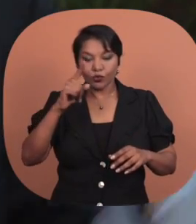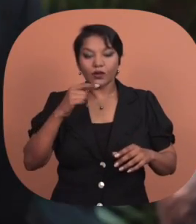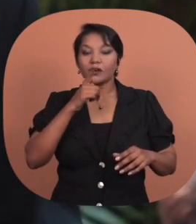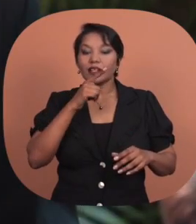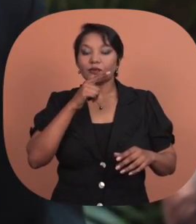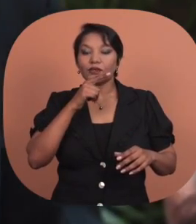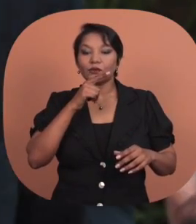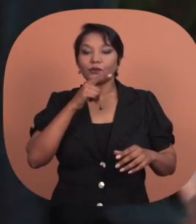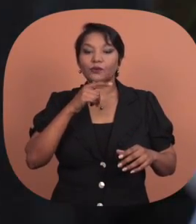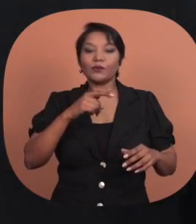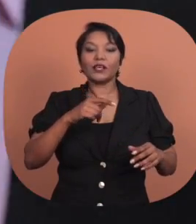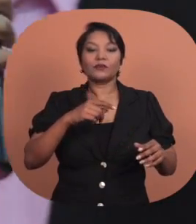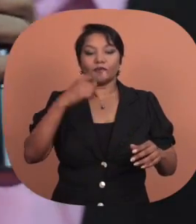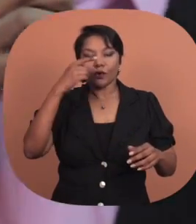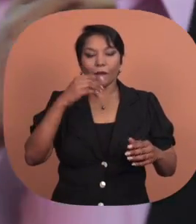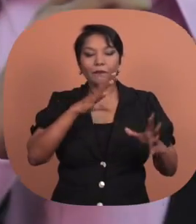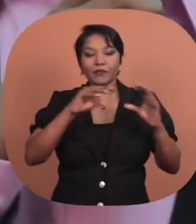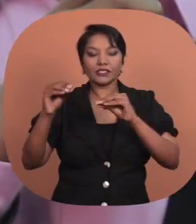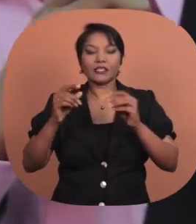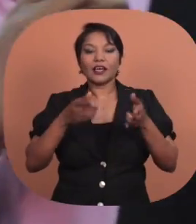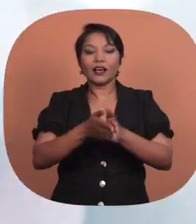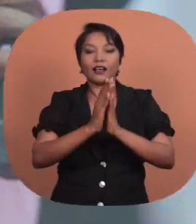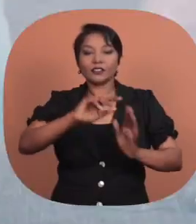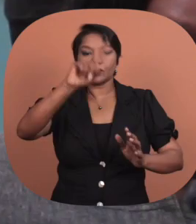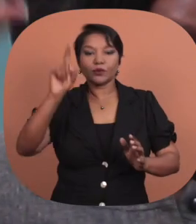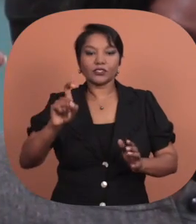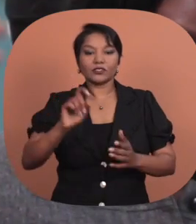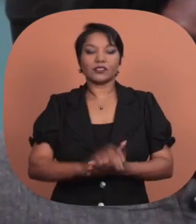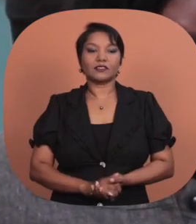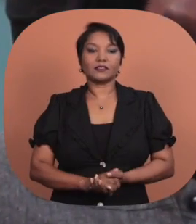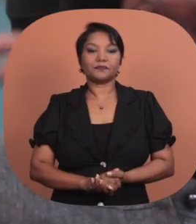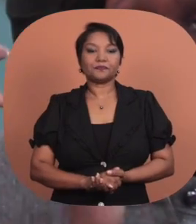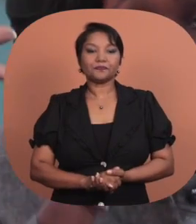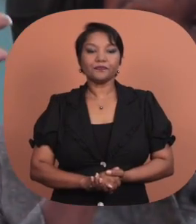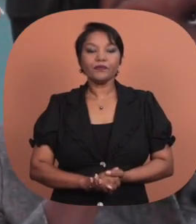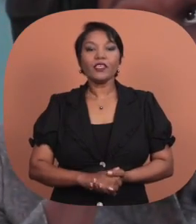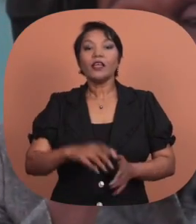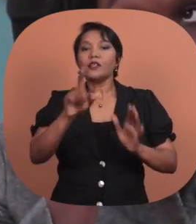their questions and concerns, which in turn were addressed by the panel. The legislation is